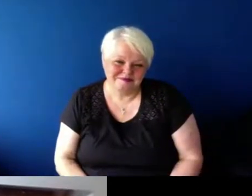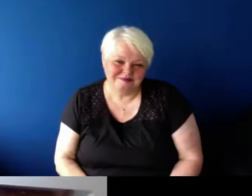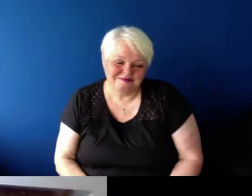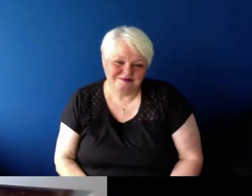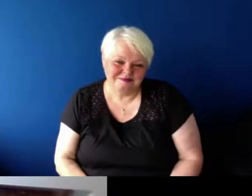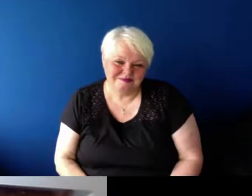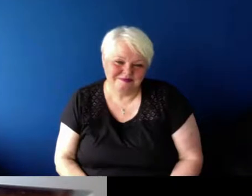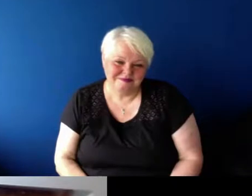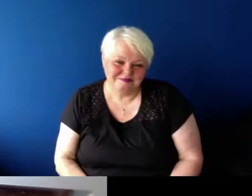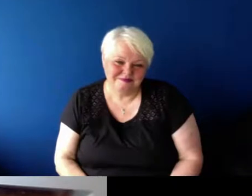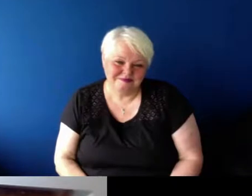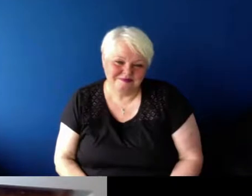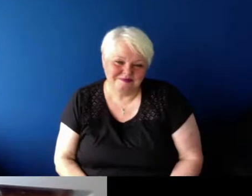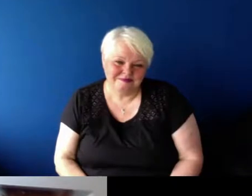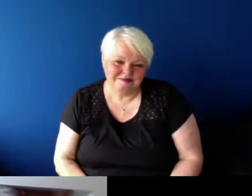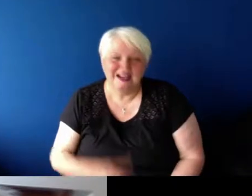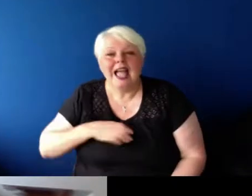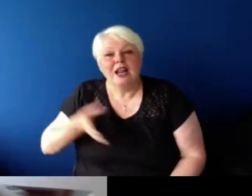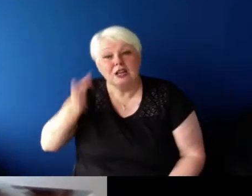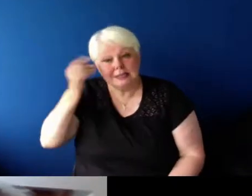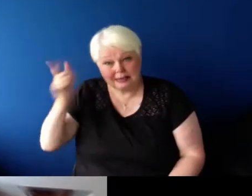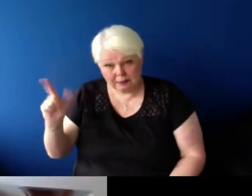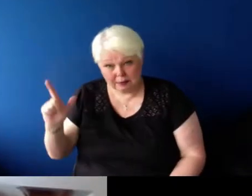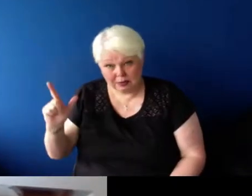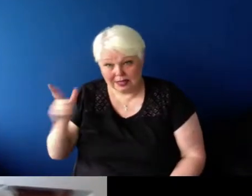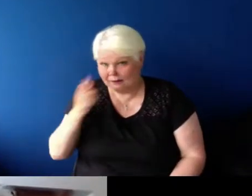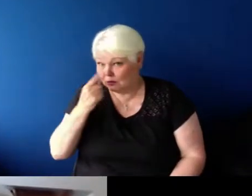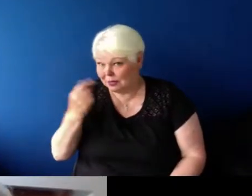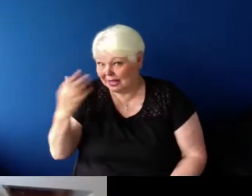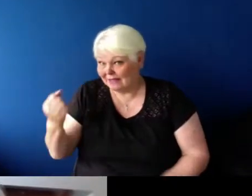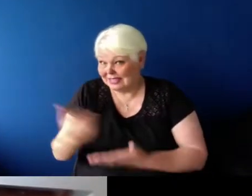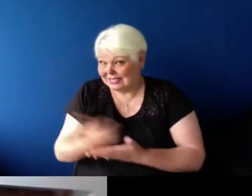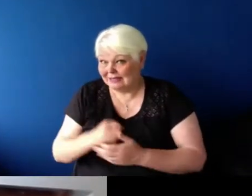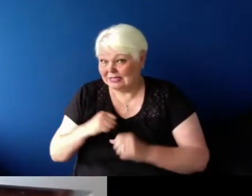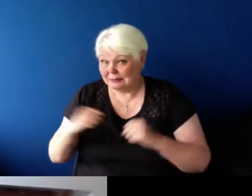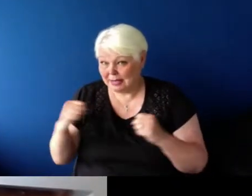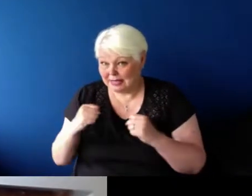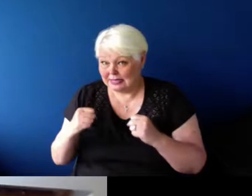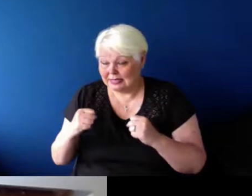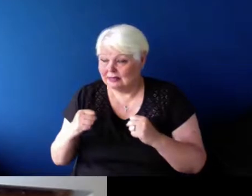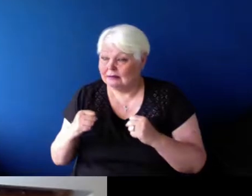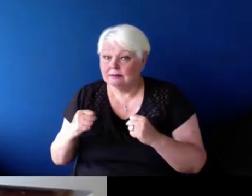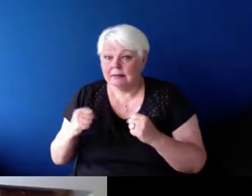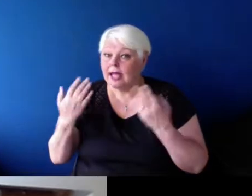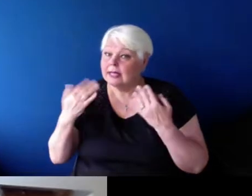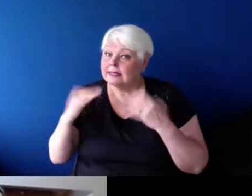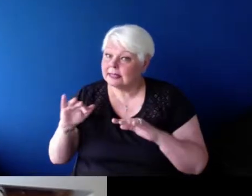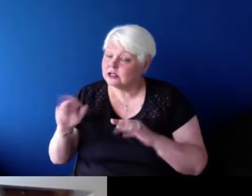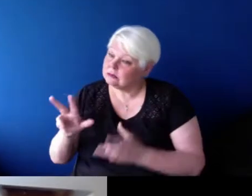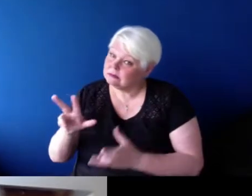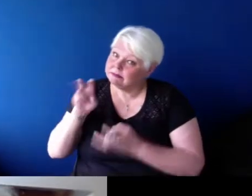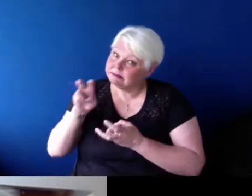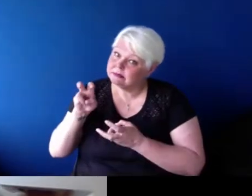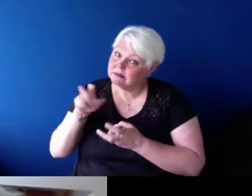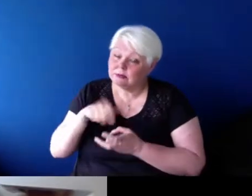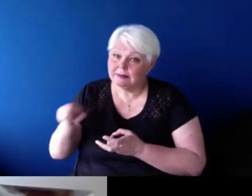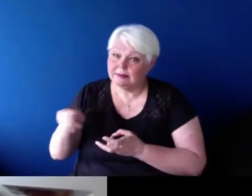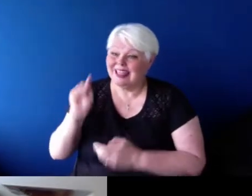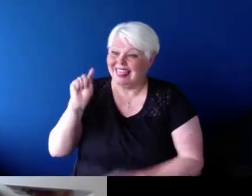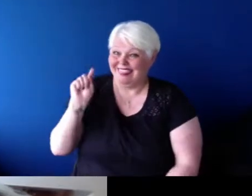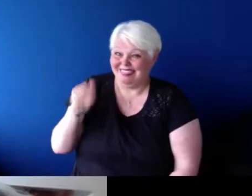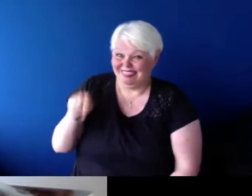I learned in Liverpool that if you can hold a safer space and give people attention and listen well, then actually